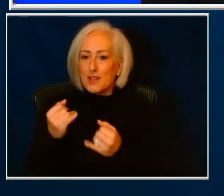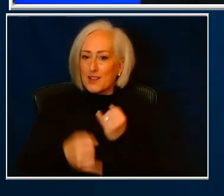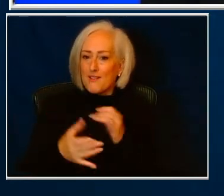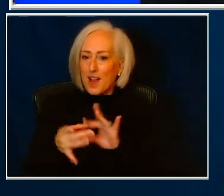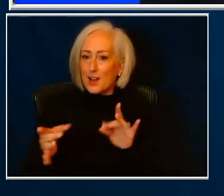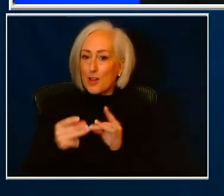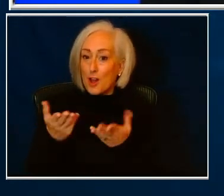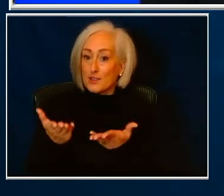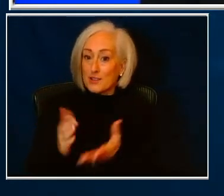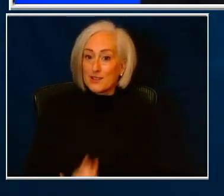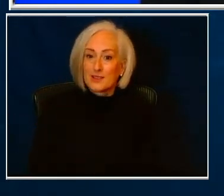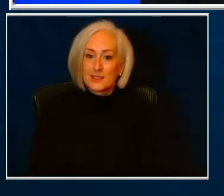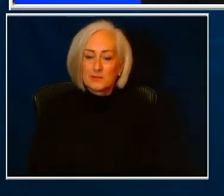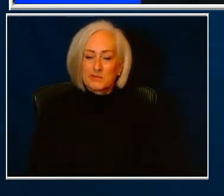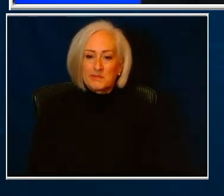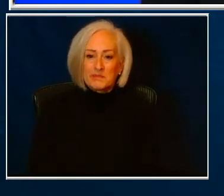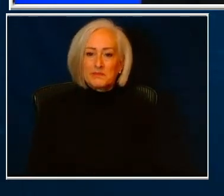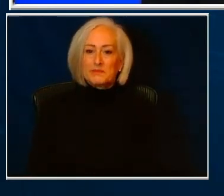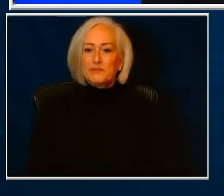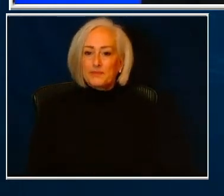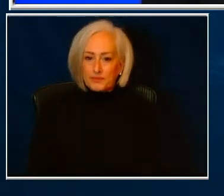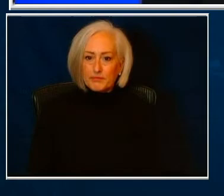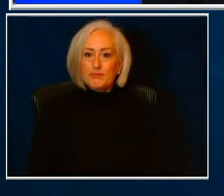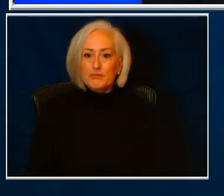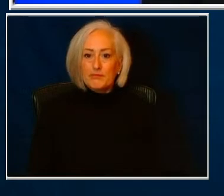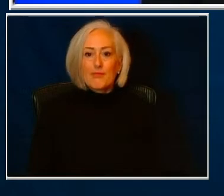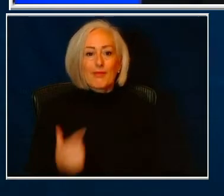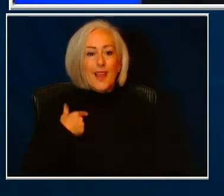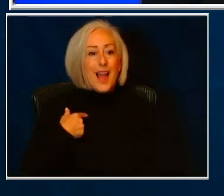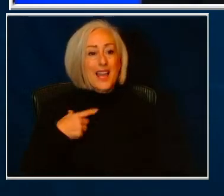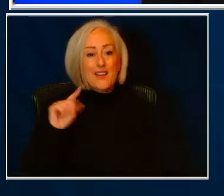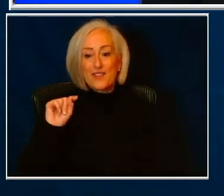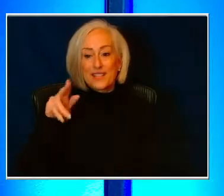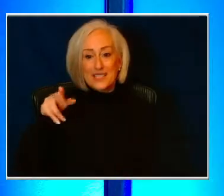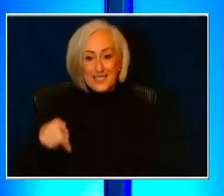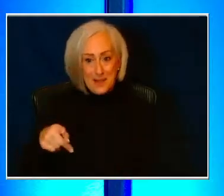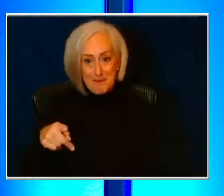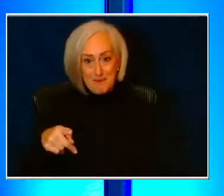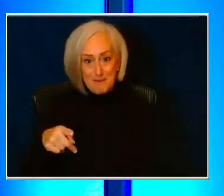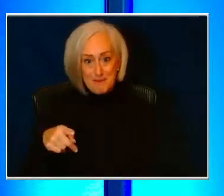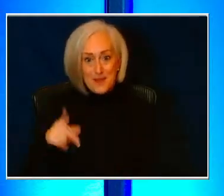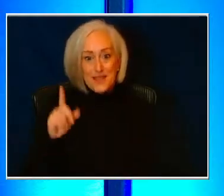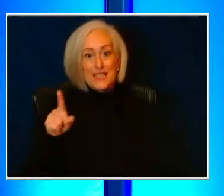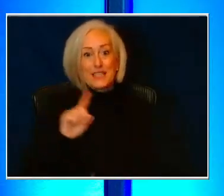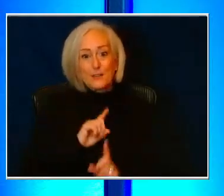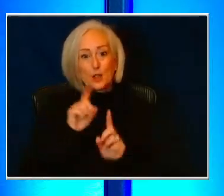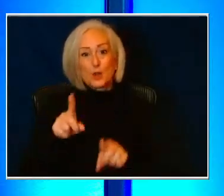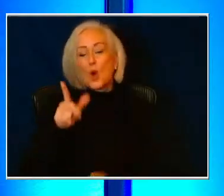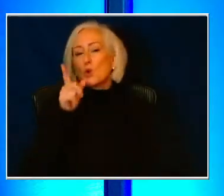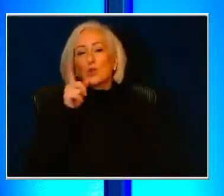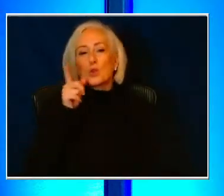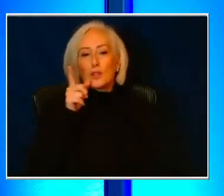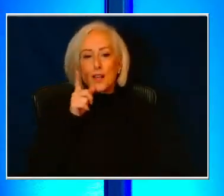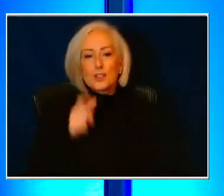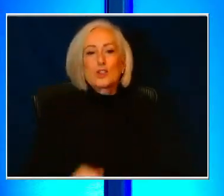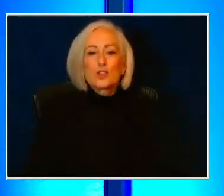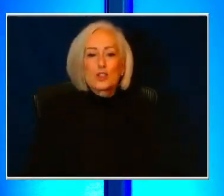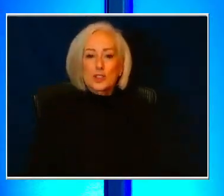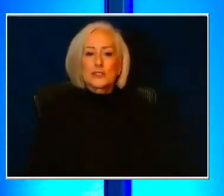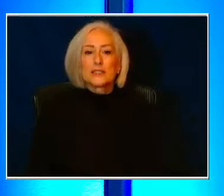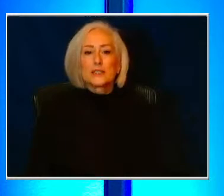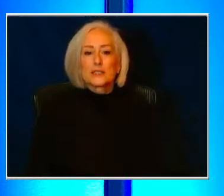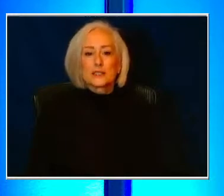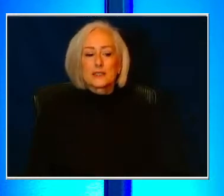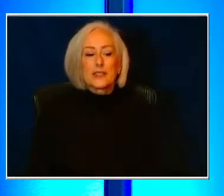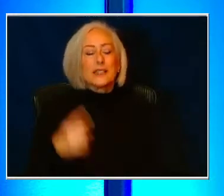with? I have a pro tip. If you take your loved one out for lunch or something, and I'll keep this quick, something